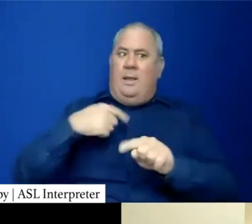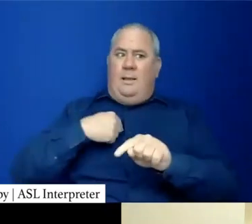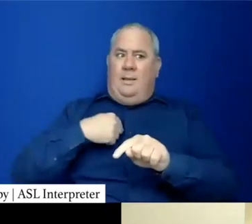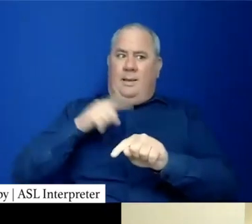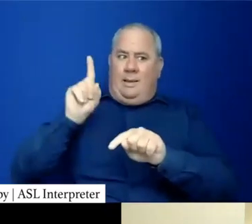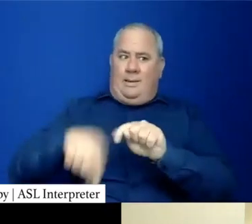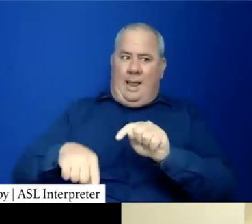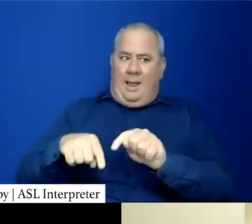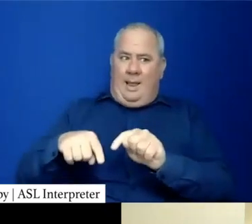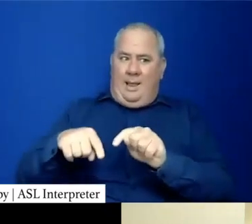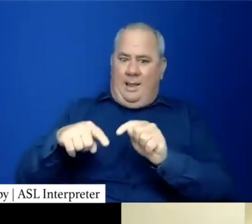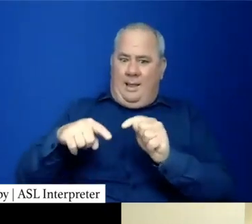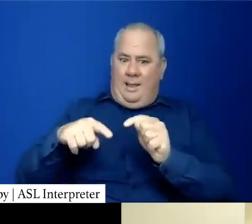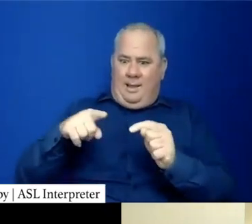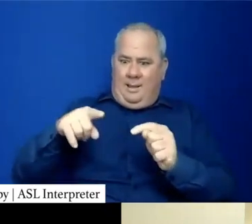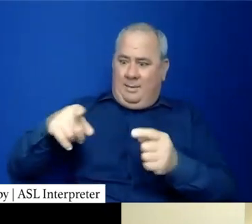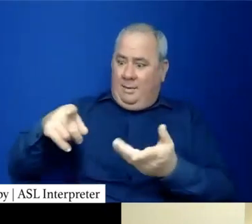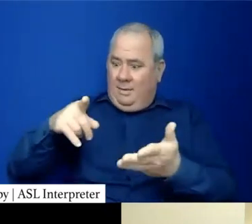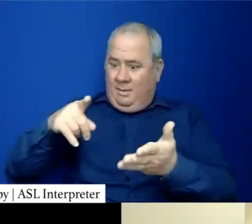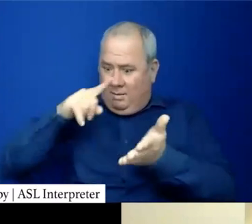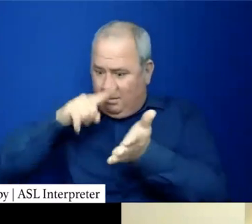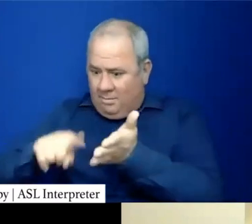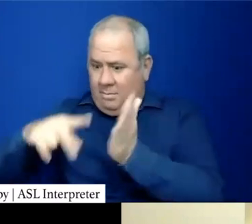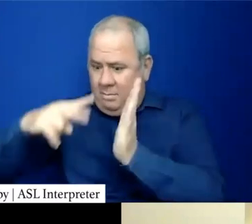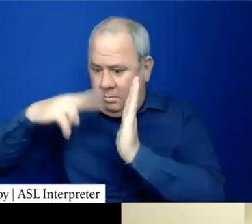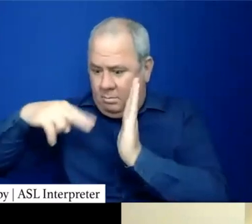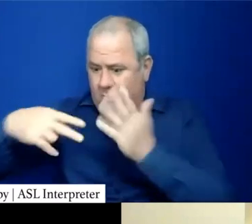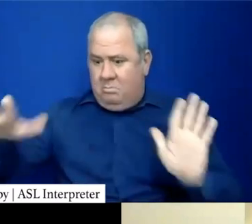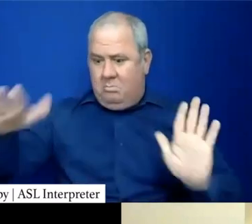academically. Not that academic expertise is invalid, but